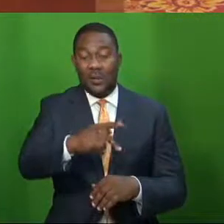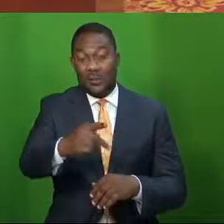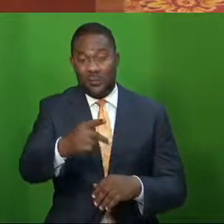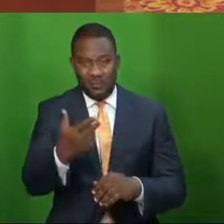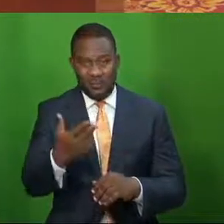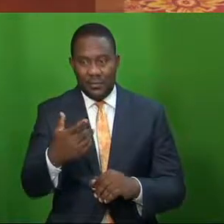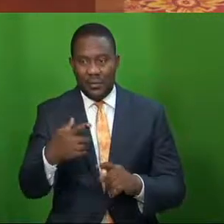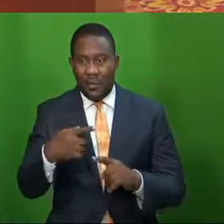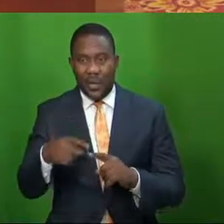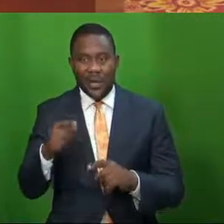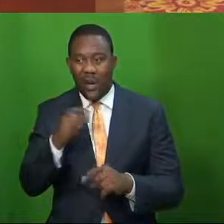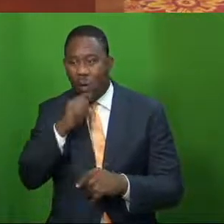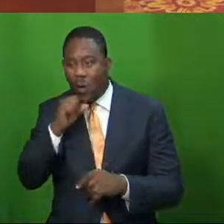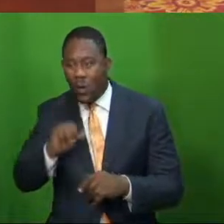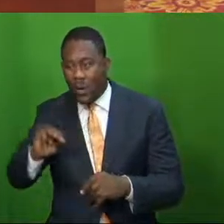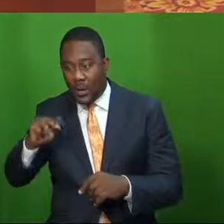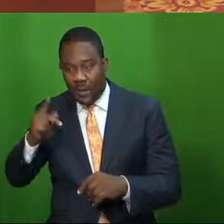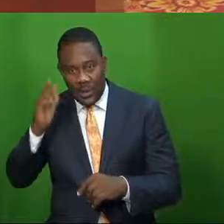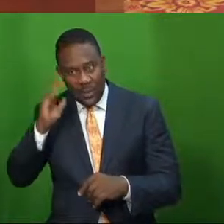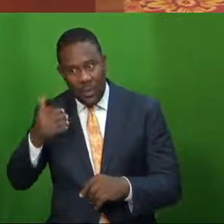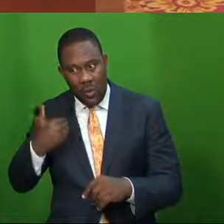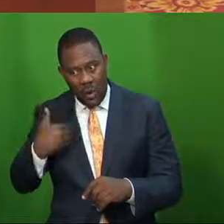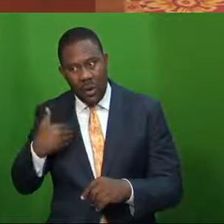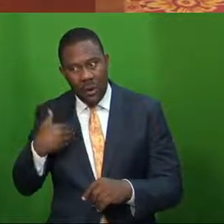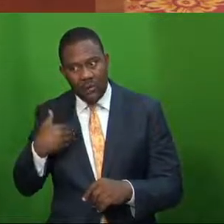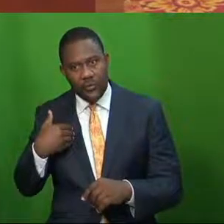their turn? The Speaker,